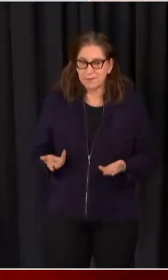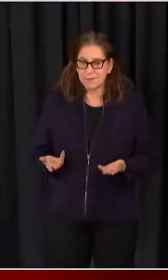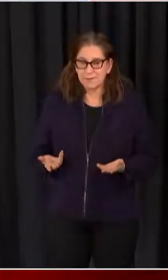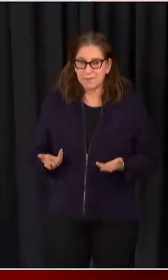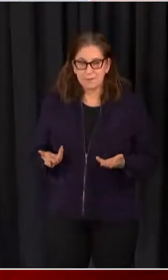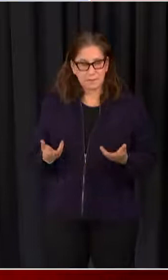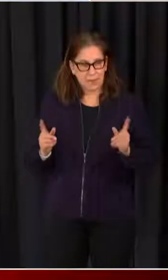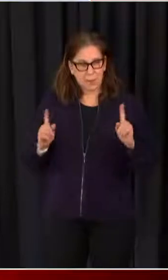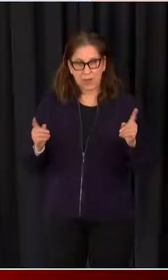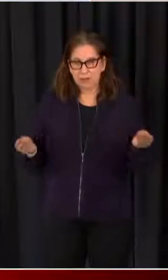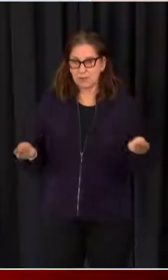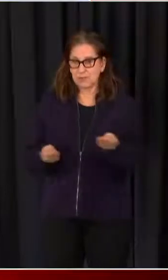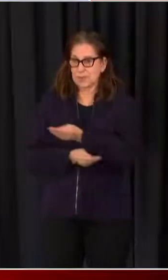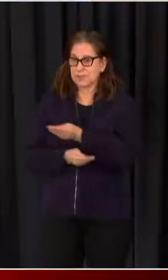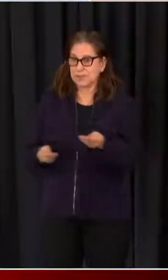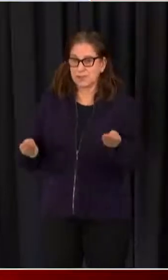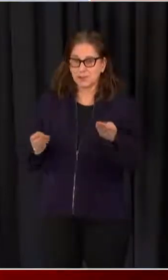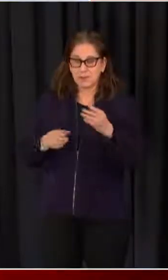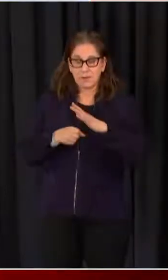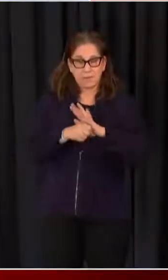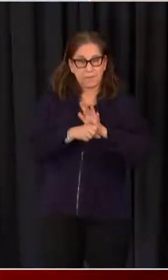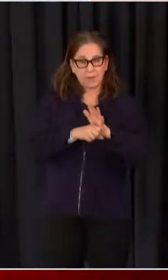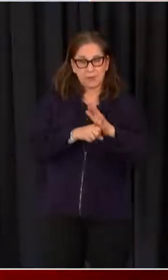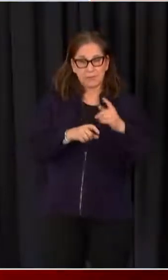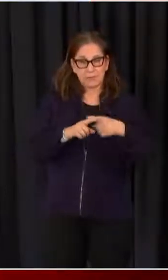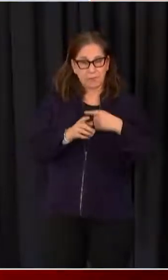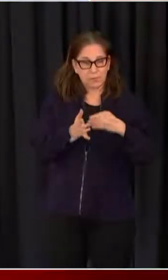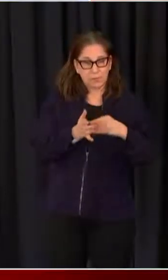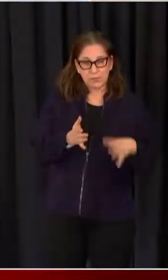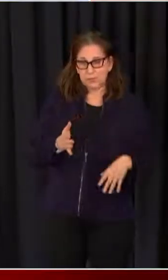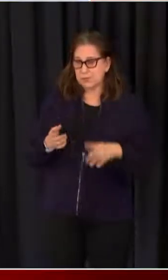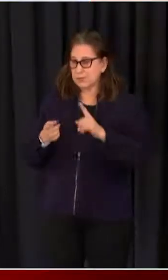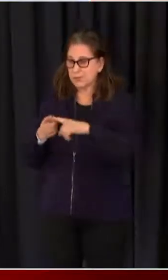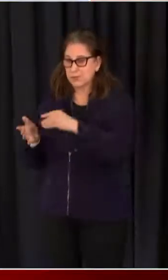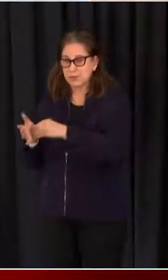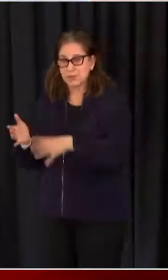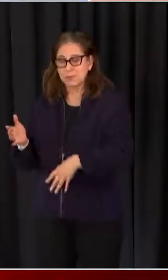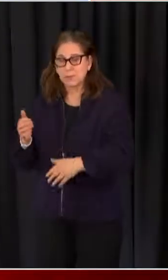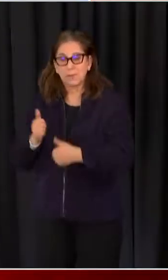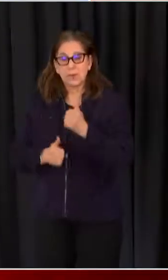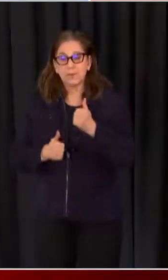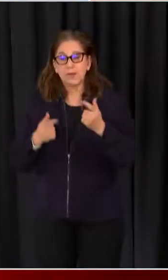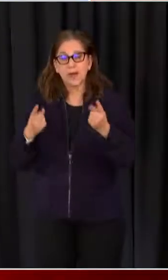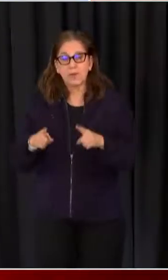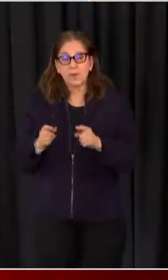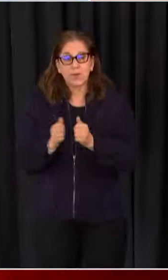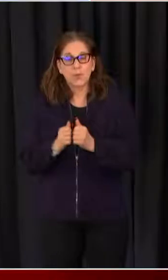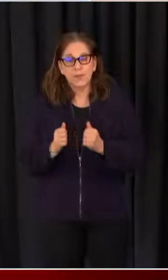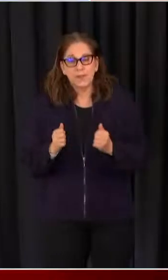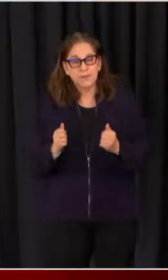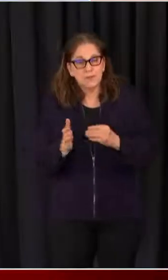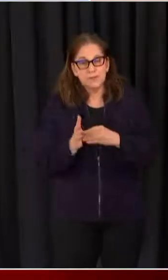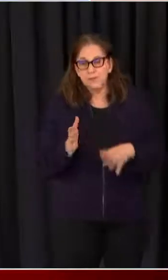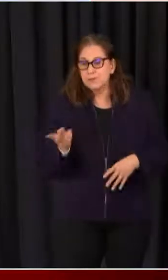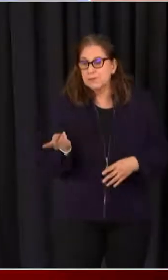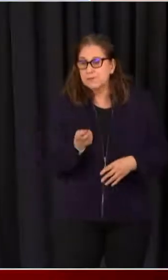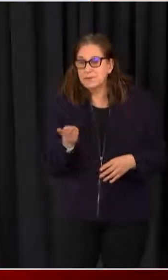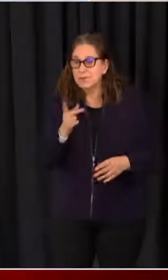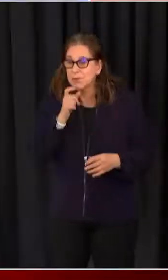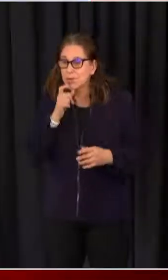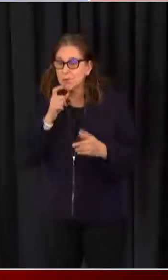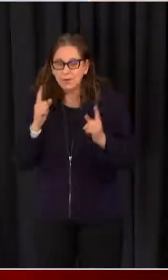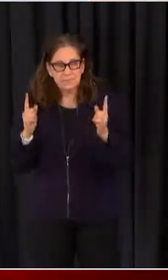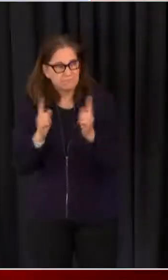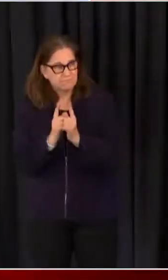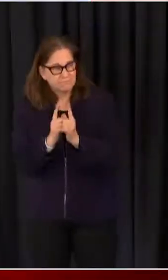transmission of COVID from student to student has occurred, most of it happens with students who are engaged in